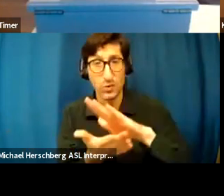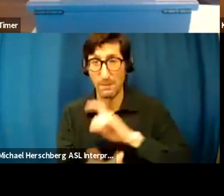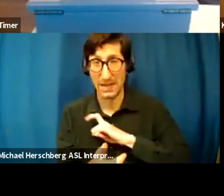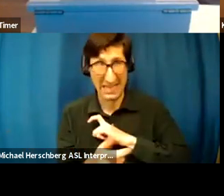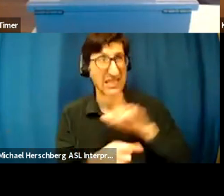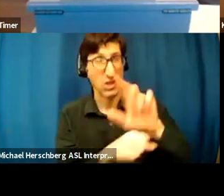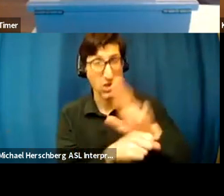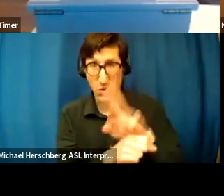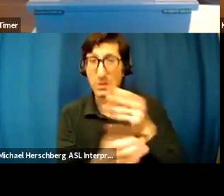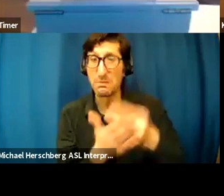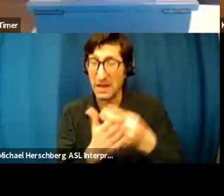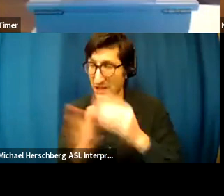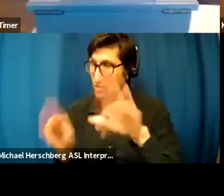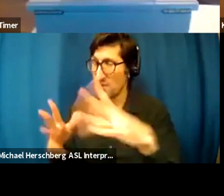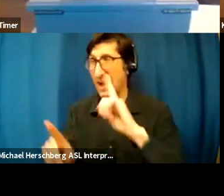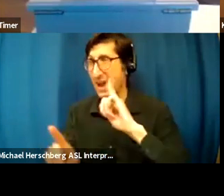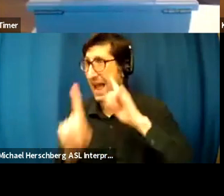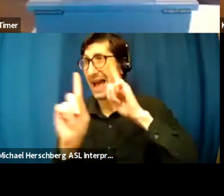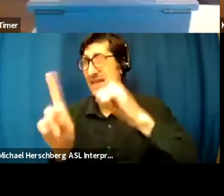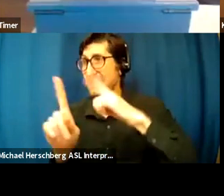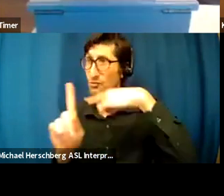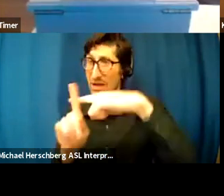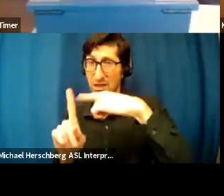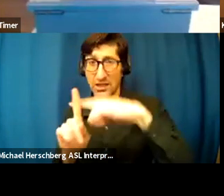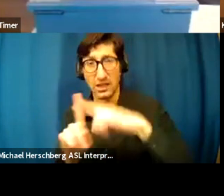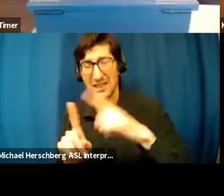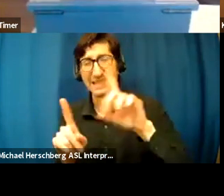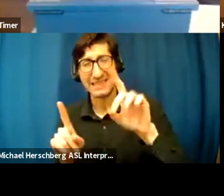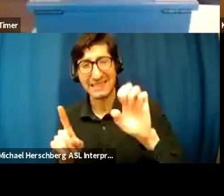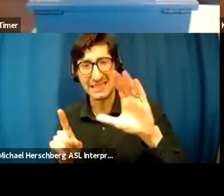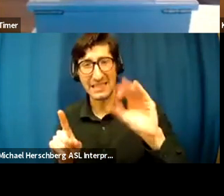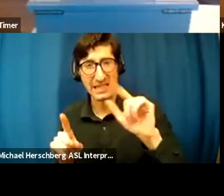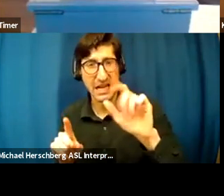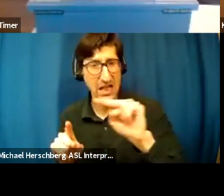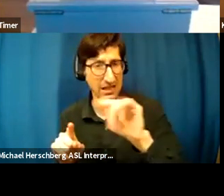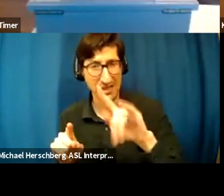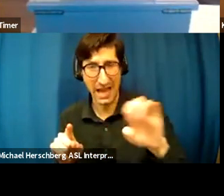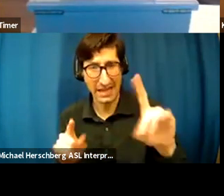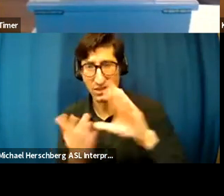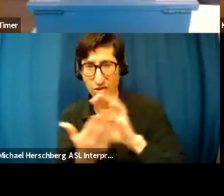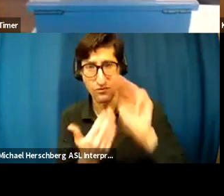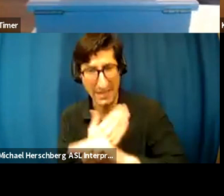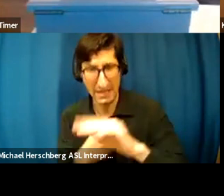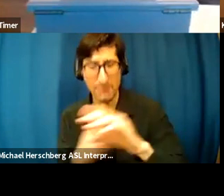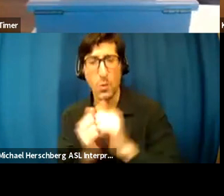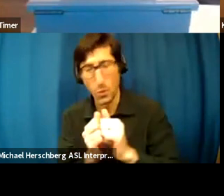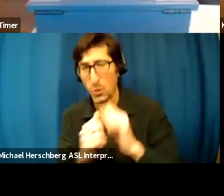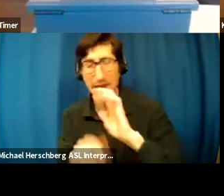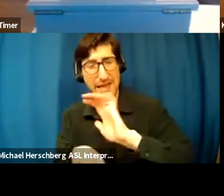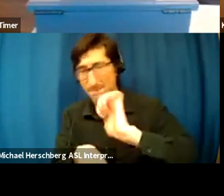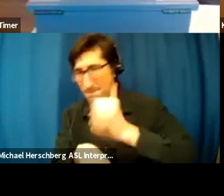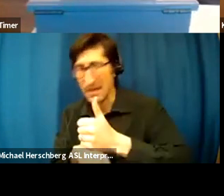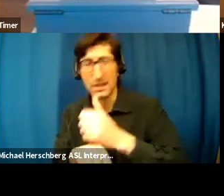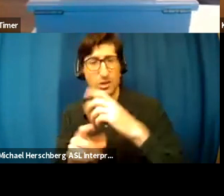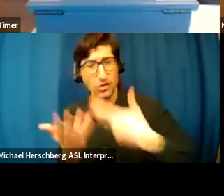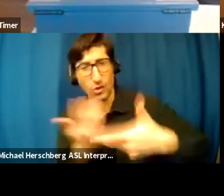provide aspirational, evidence-based, decolonized curriculum in classrooms with embedded social emotional support,